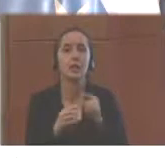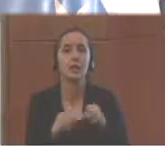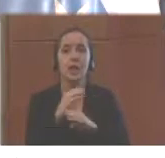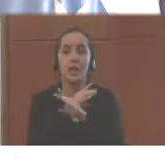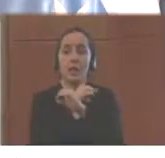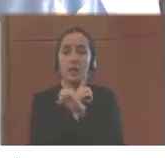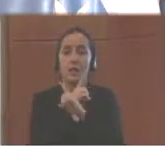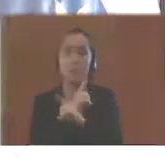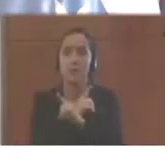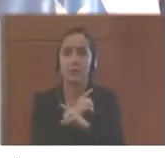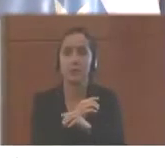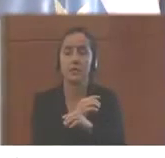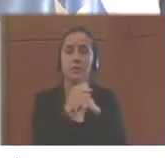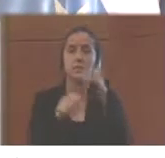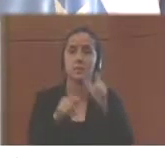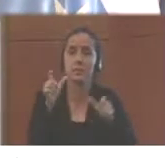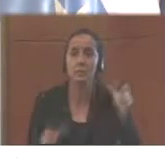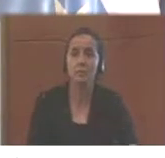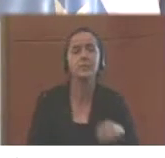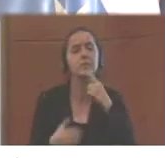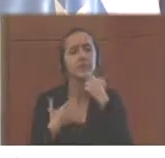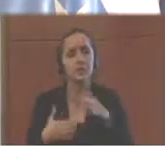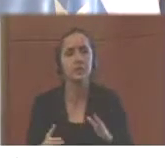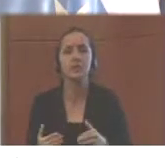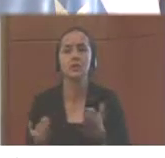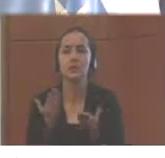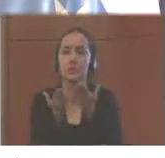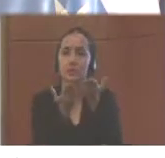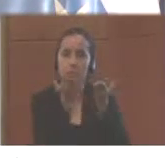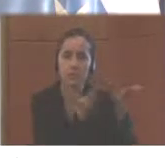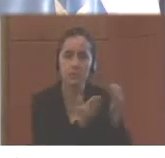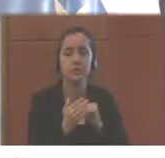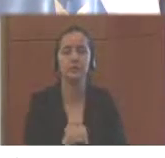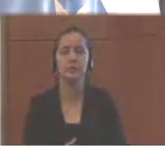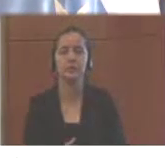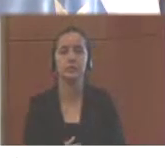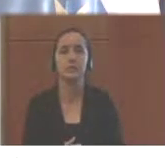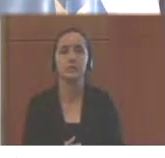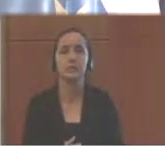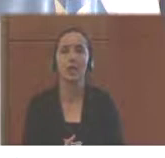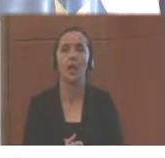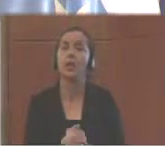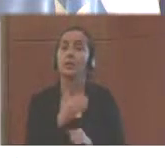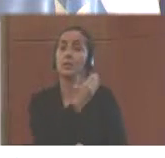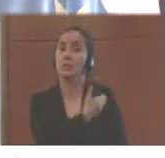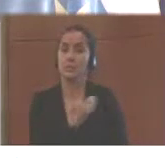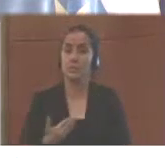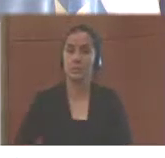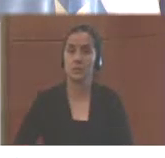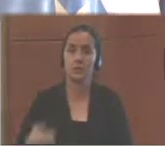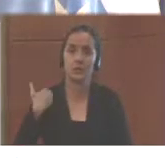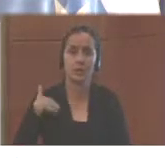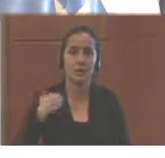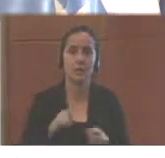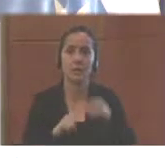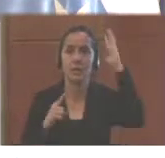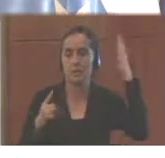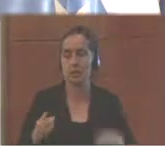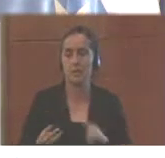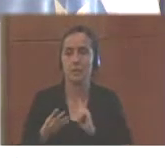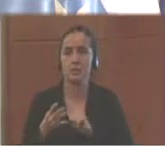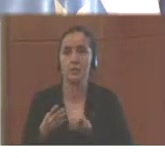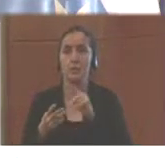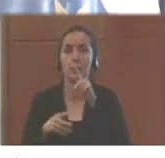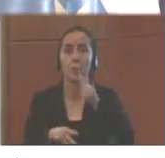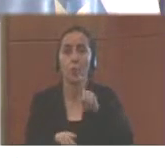reduction of natural disasters, civil risks, civil protection and humanitarian protection, REU. The